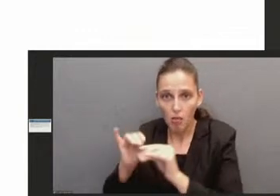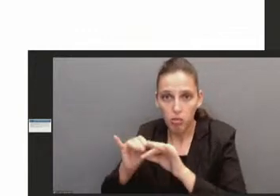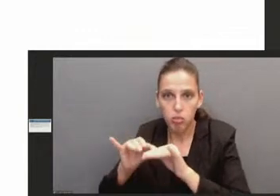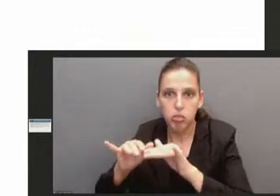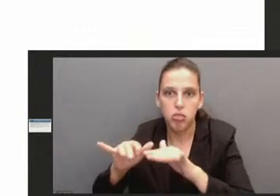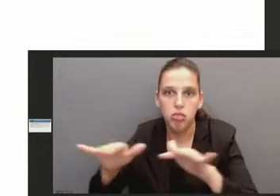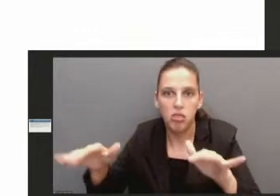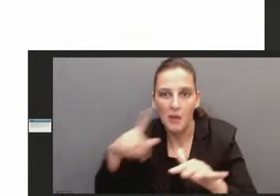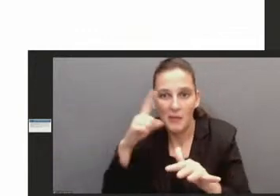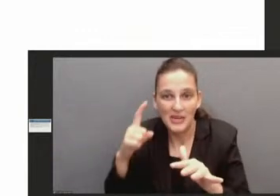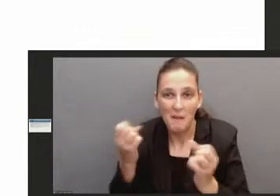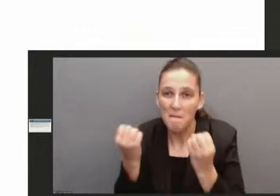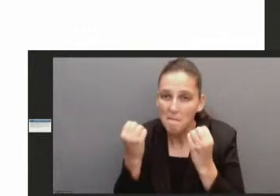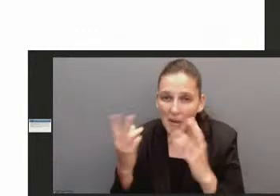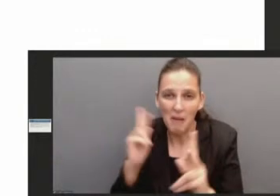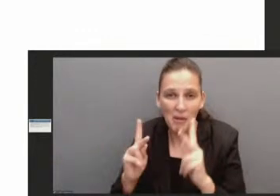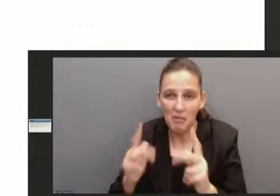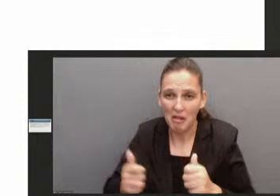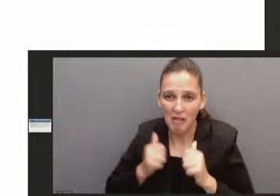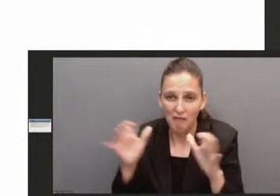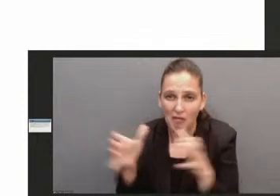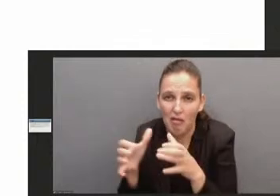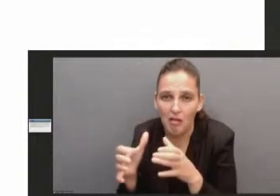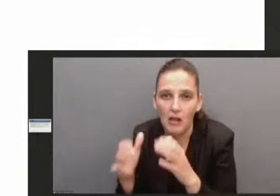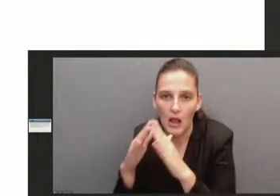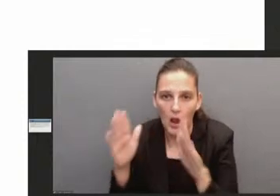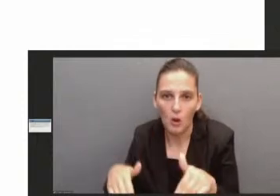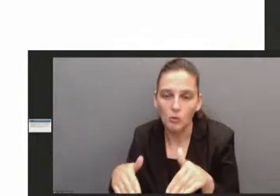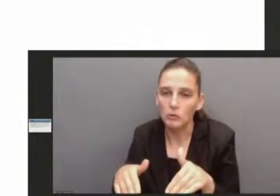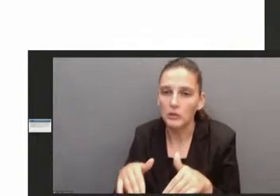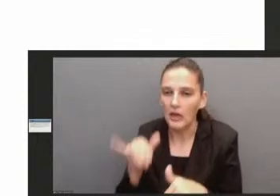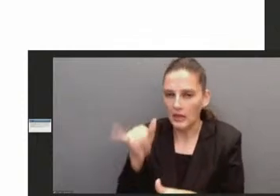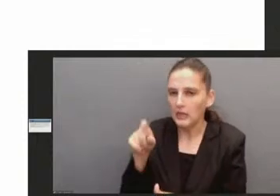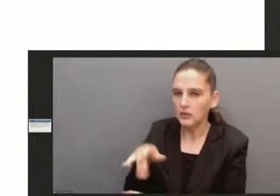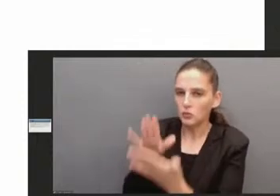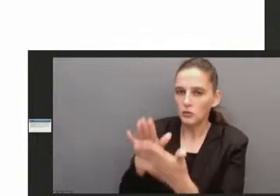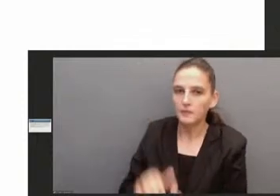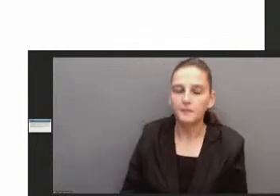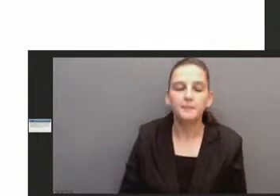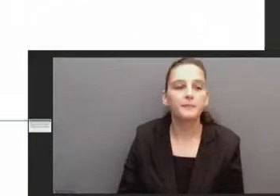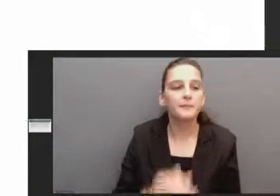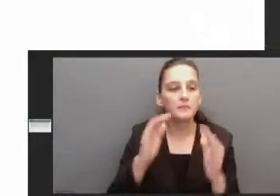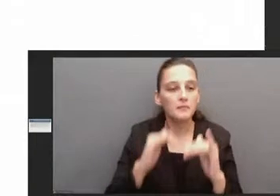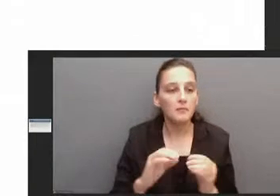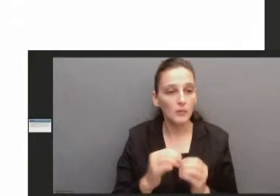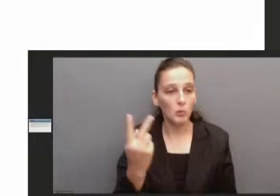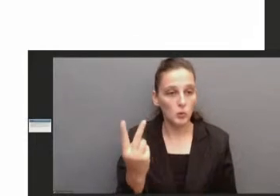flourish, and that needs to be addressed. If you go to problem statement number 2,